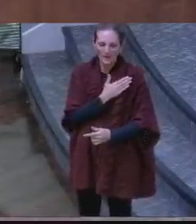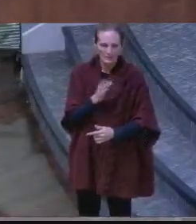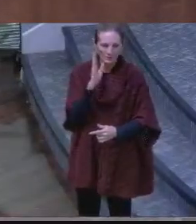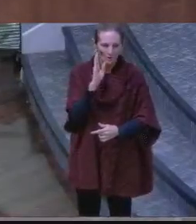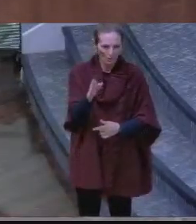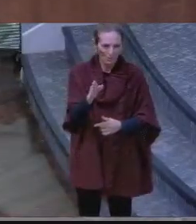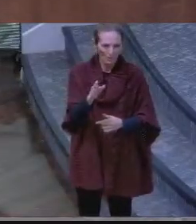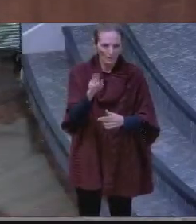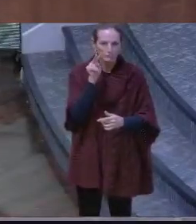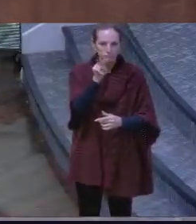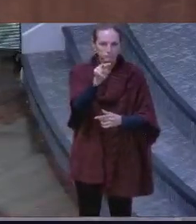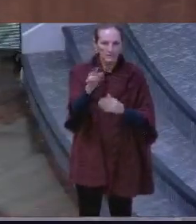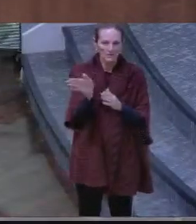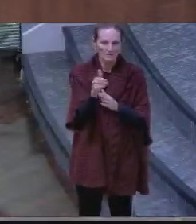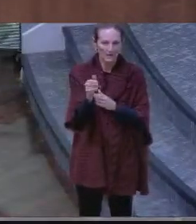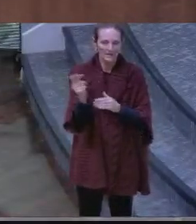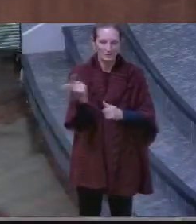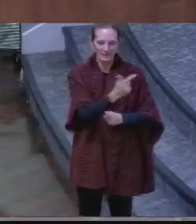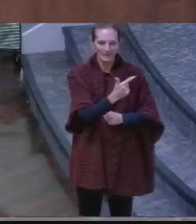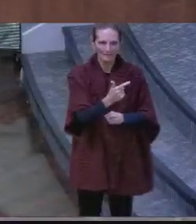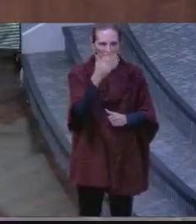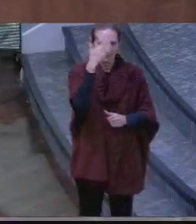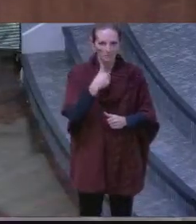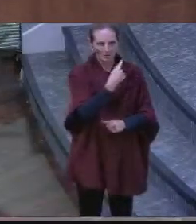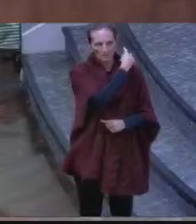in front to your left.